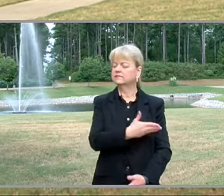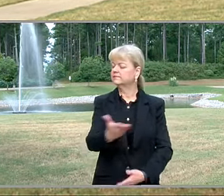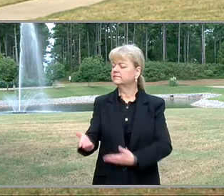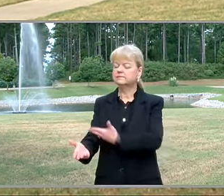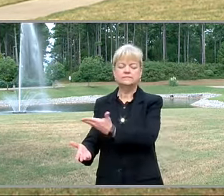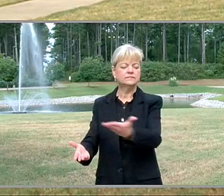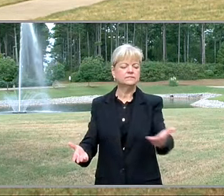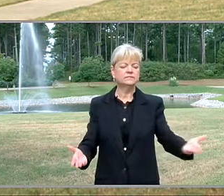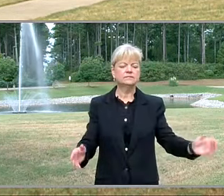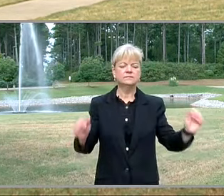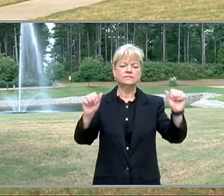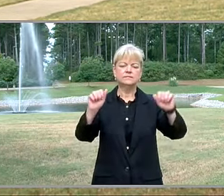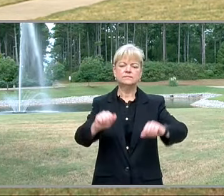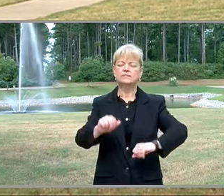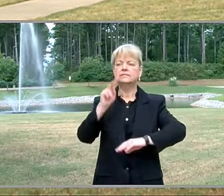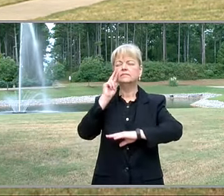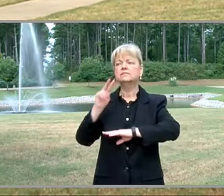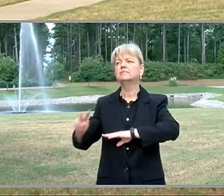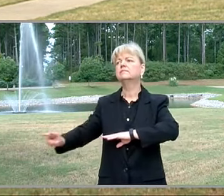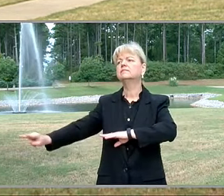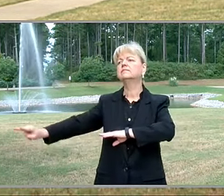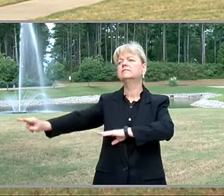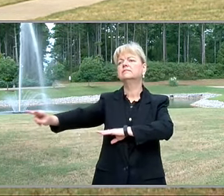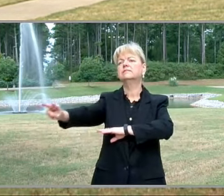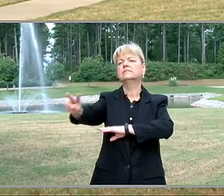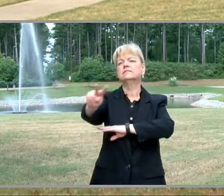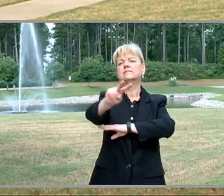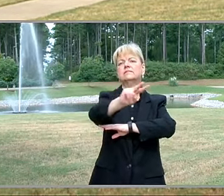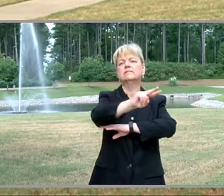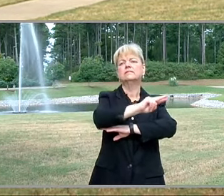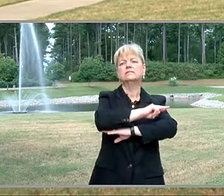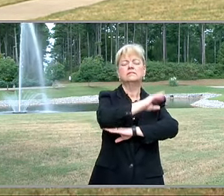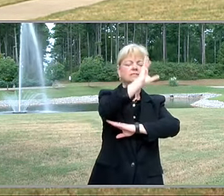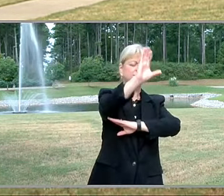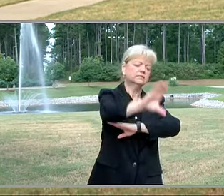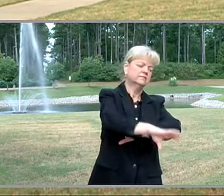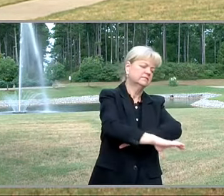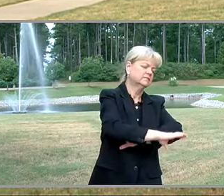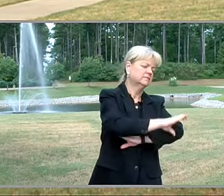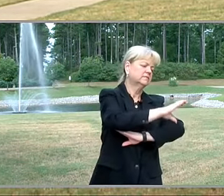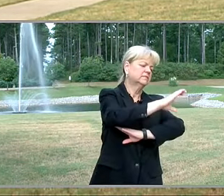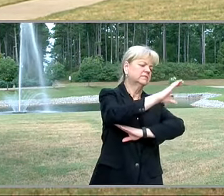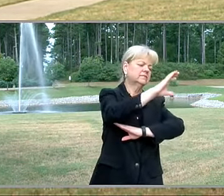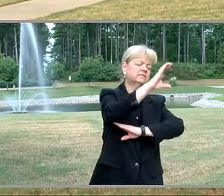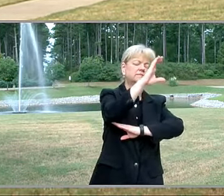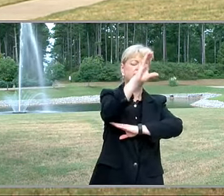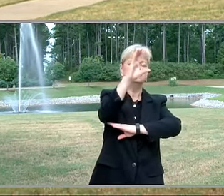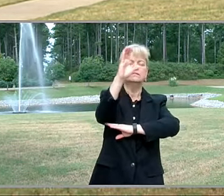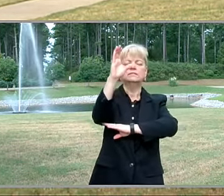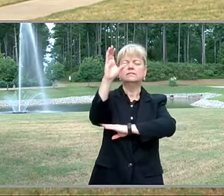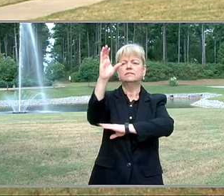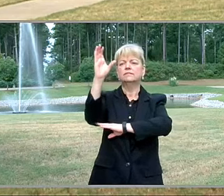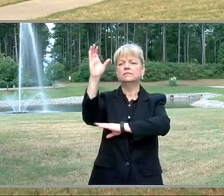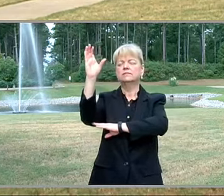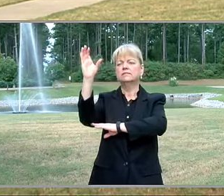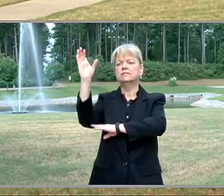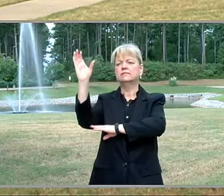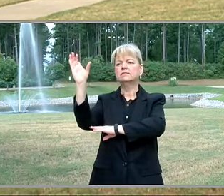say, can you see by the dawn's